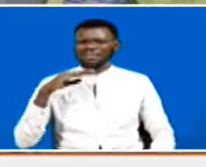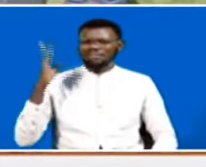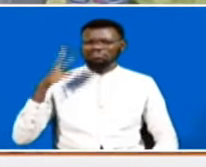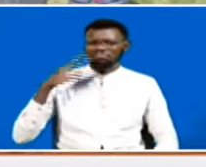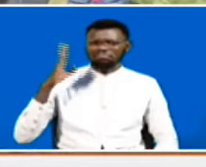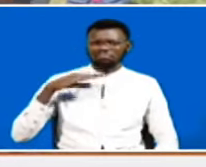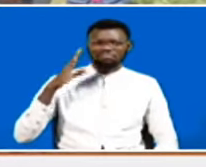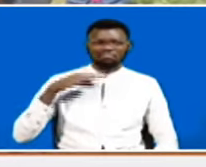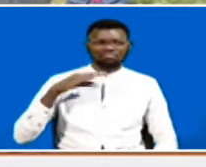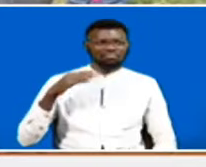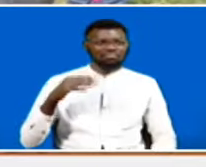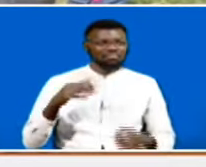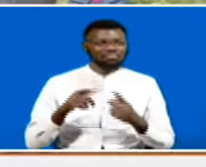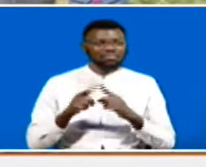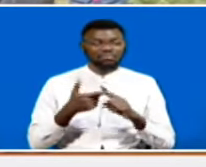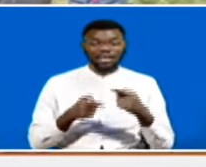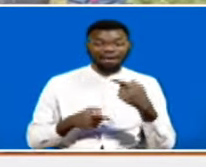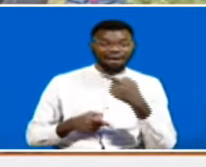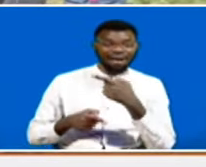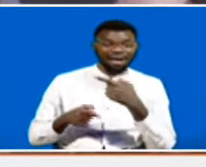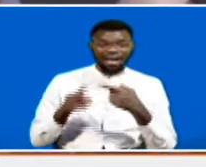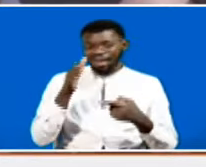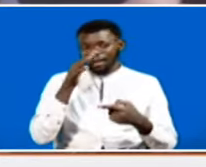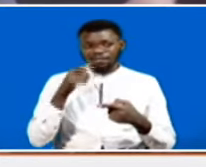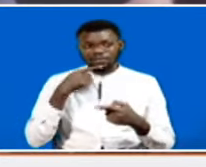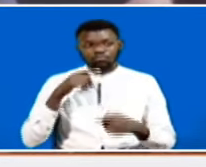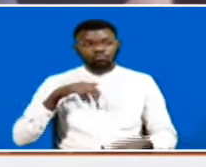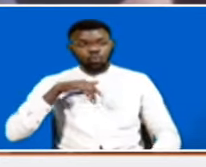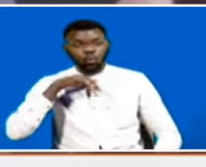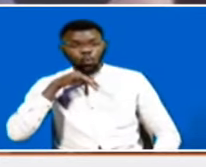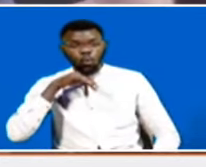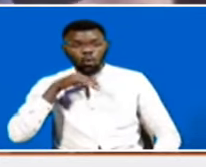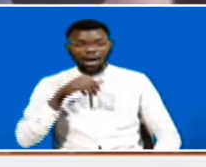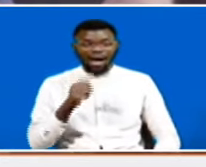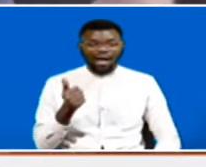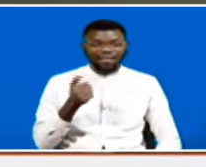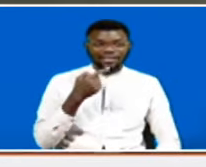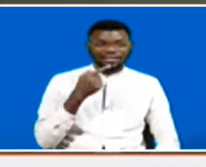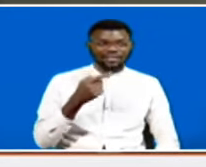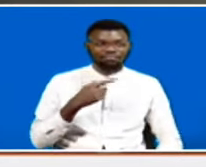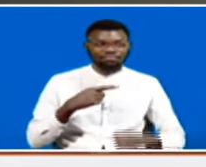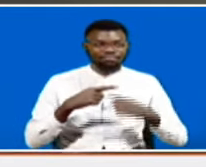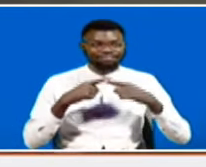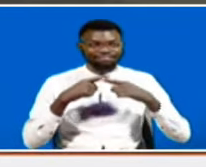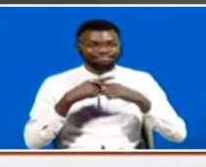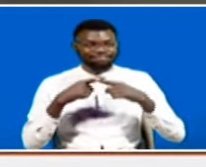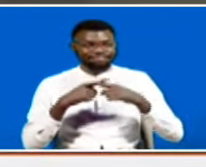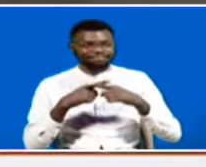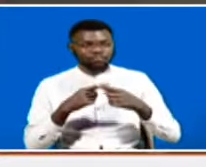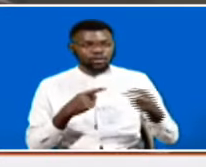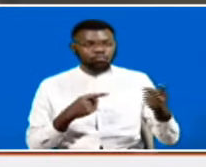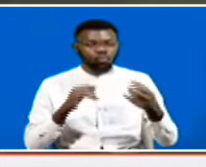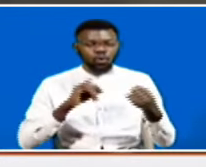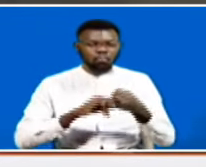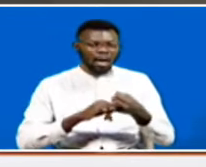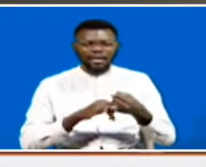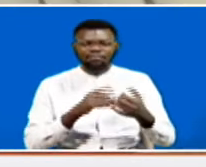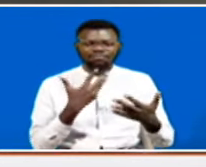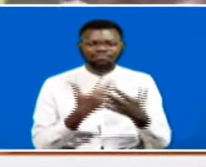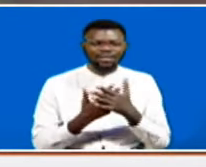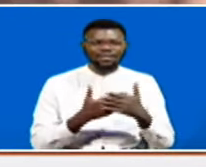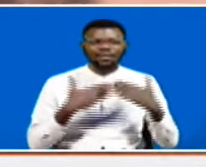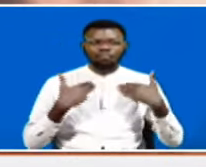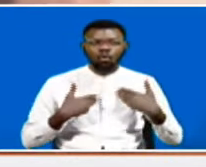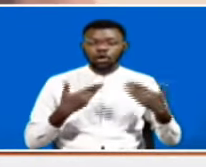mambo ya dongi. Mwingine naye kumuuliza anamwambia ati nipanya. Sasa the couple was arrested and the body moved to Nakuru